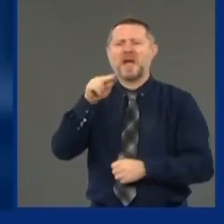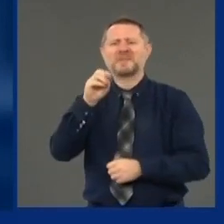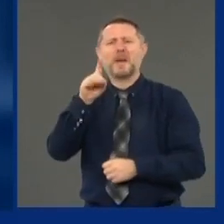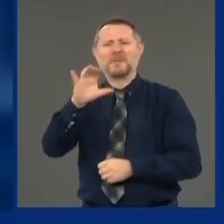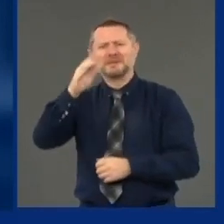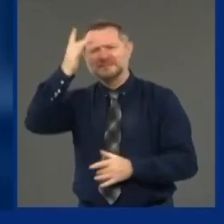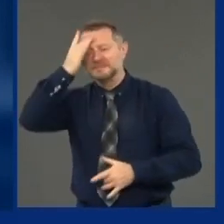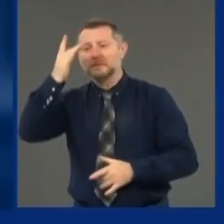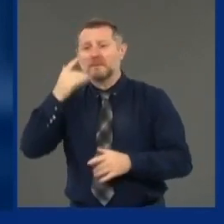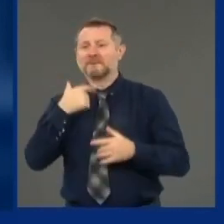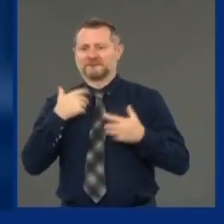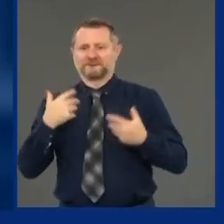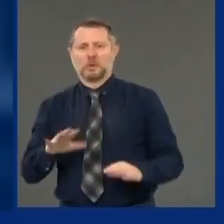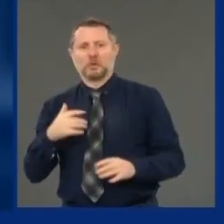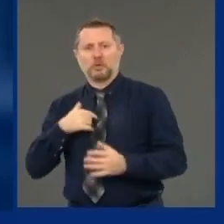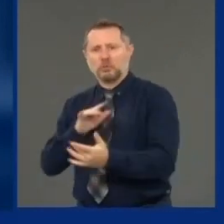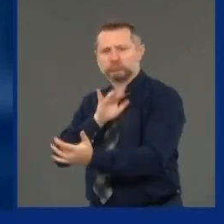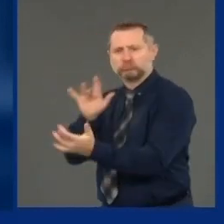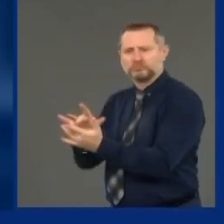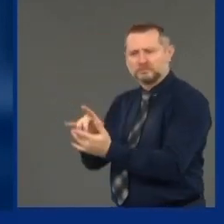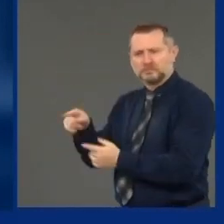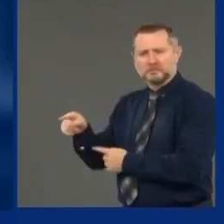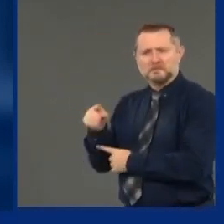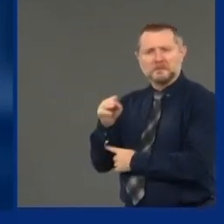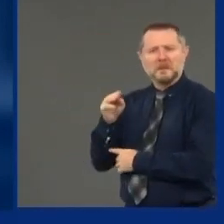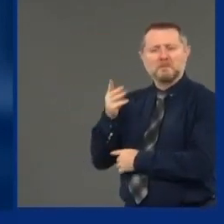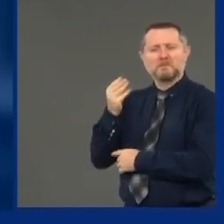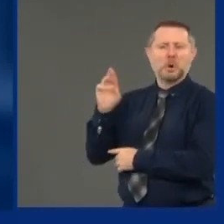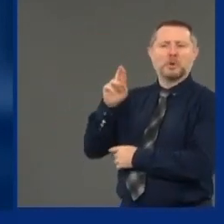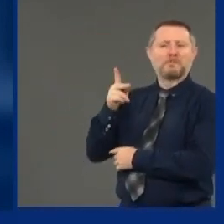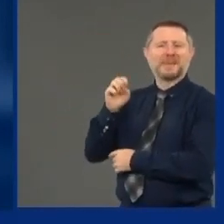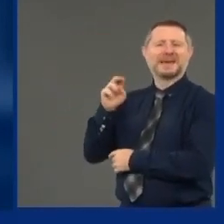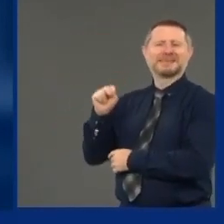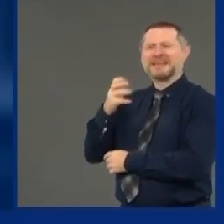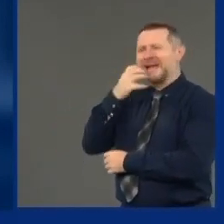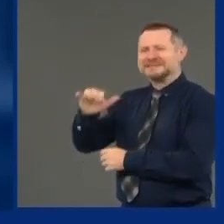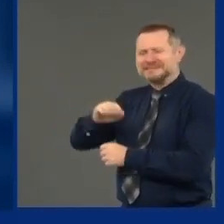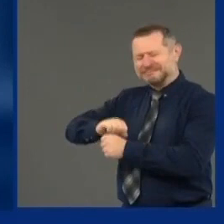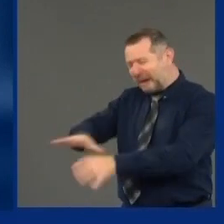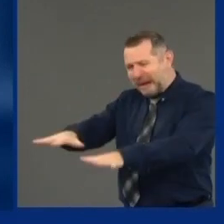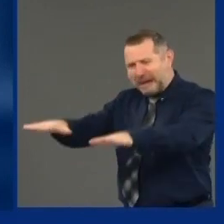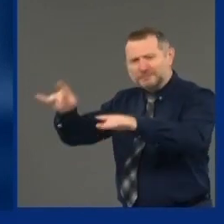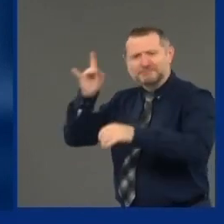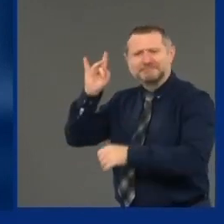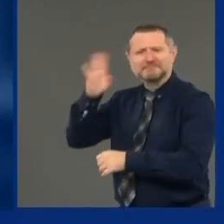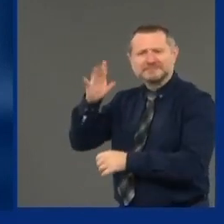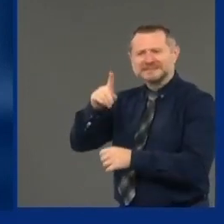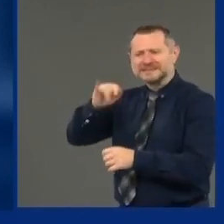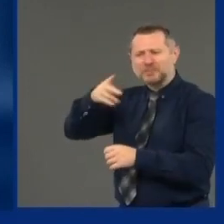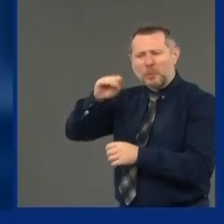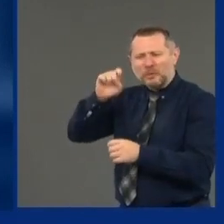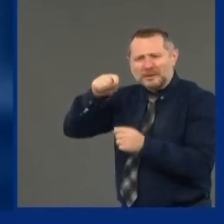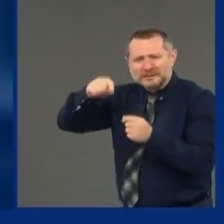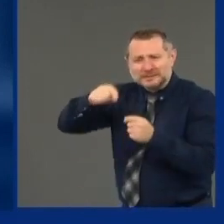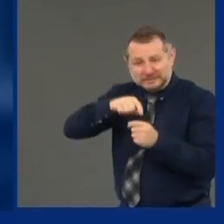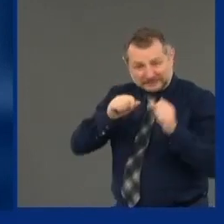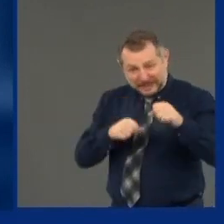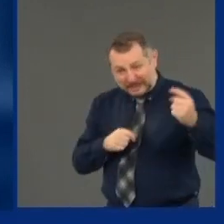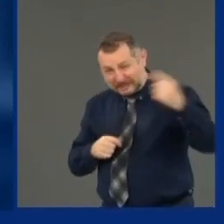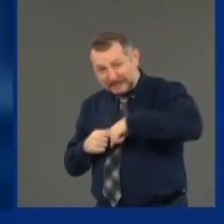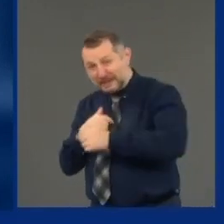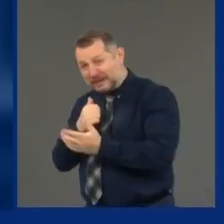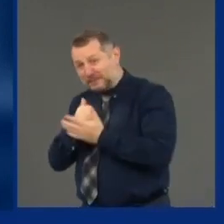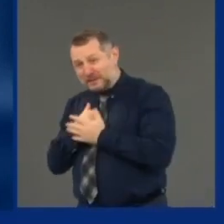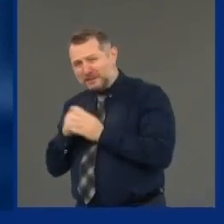Penn about this problem in our hotspot zip codes and asked if they could help get more testing